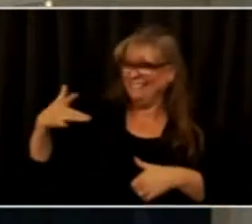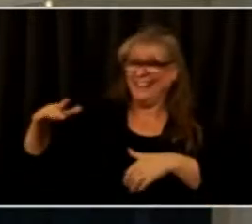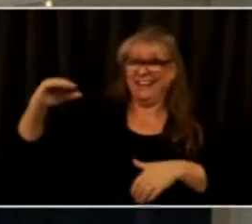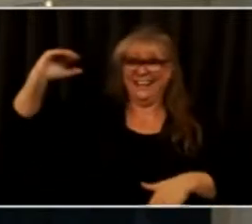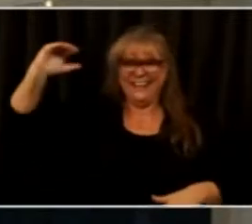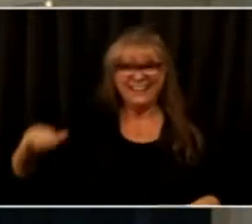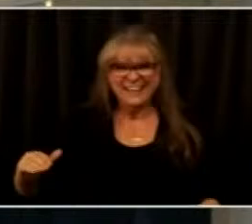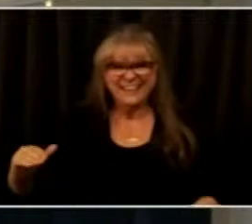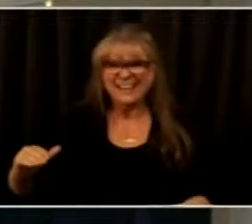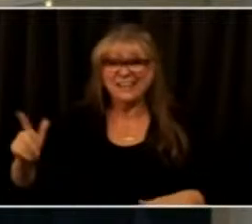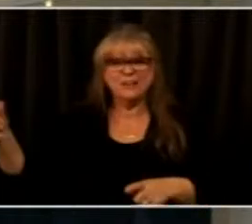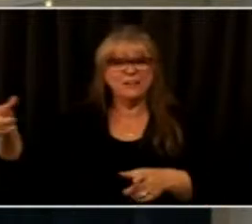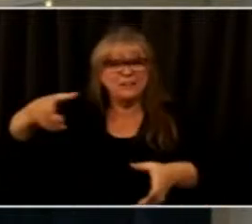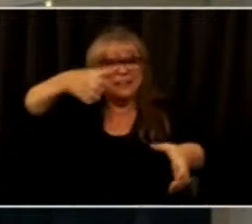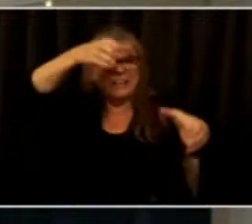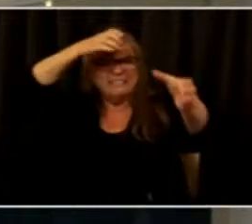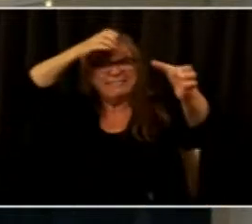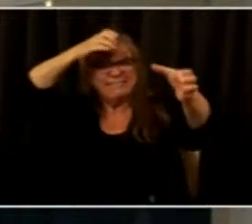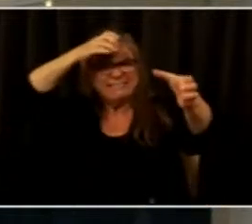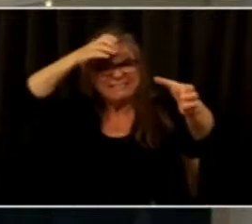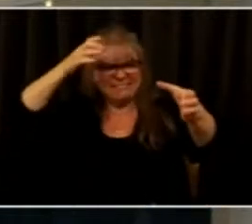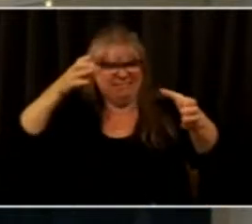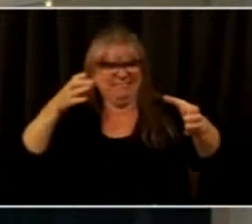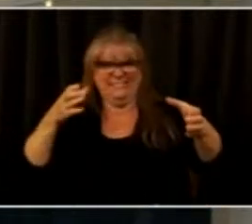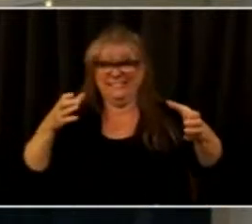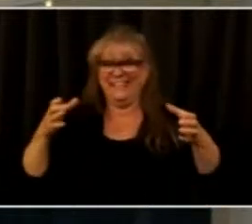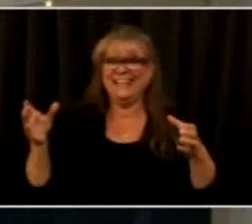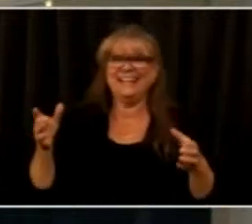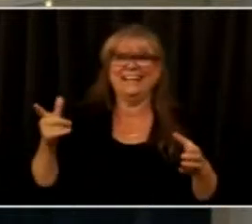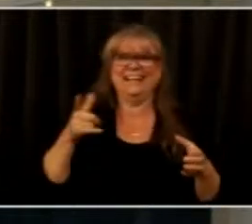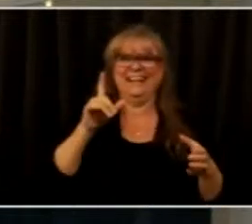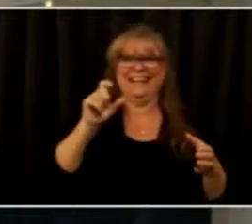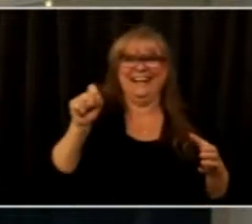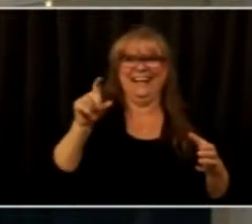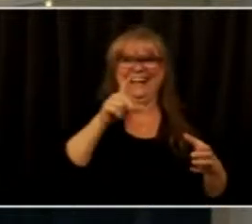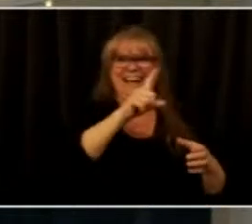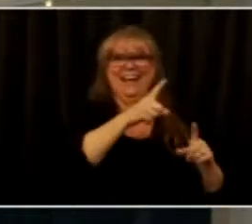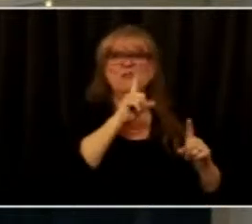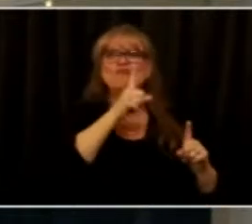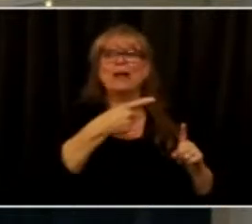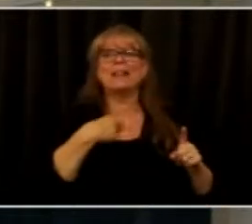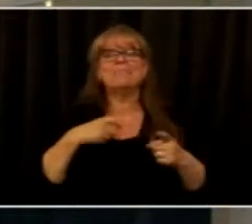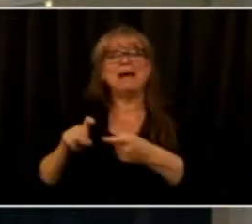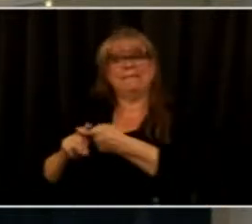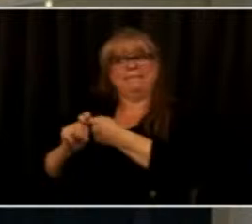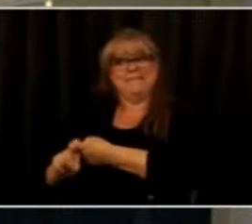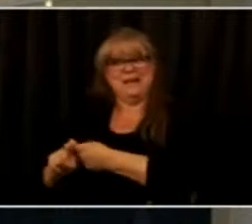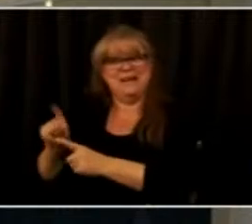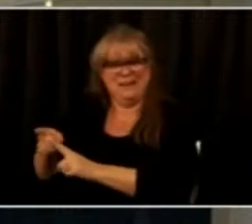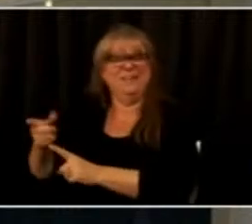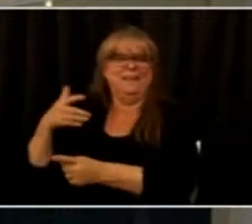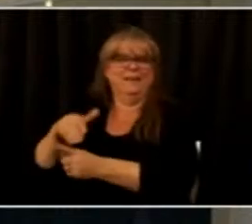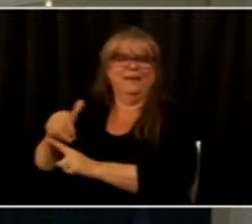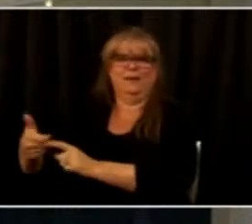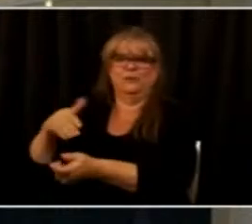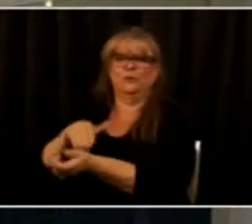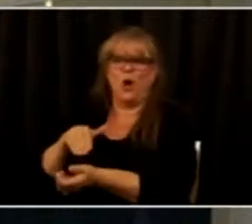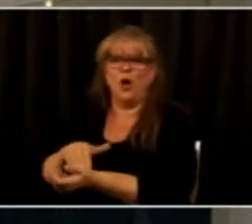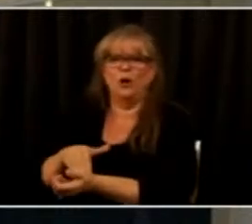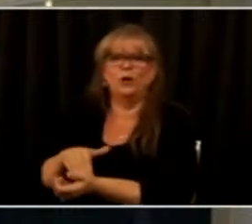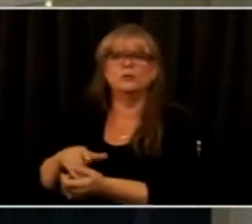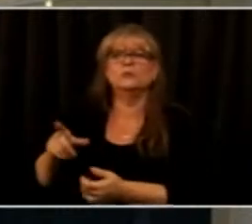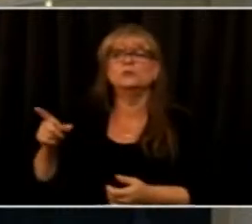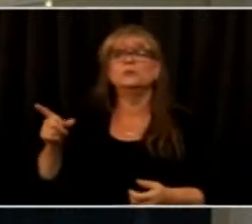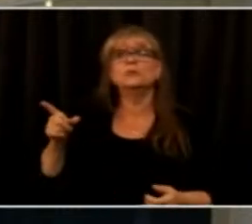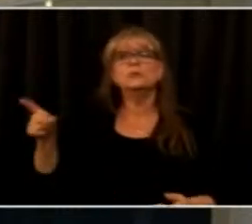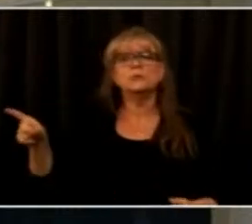time. You know, one of my best friends from high school became a doctor, and I mean, he, you know, just took so